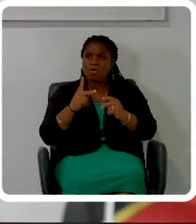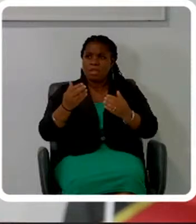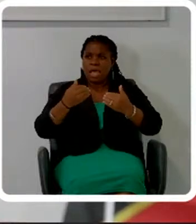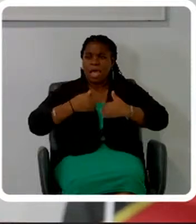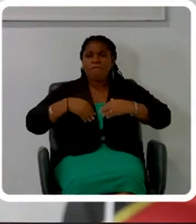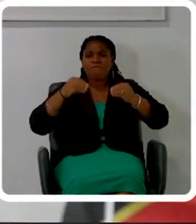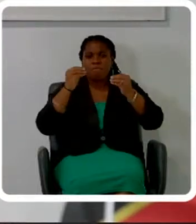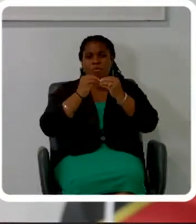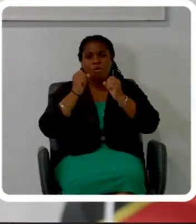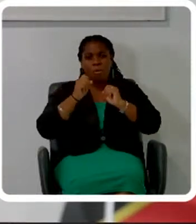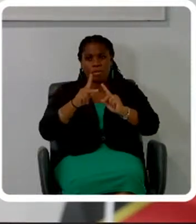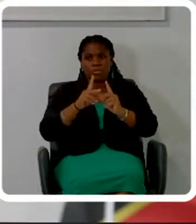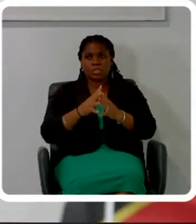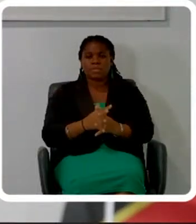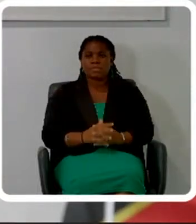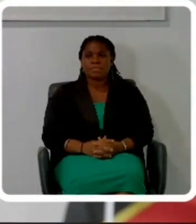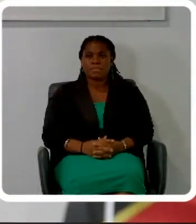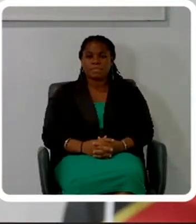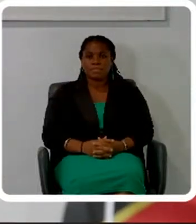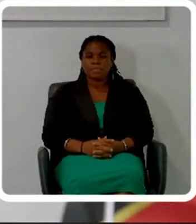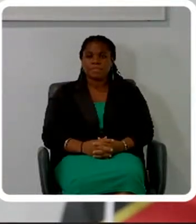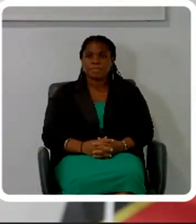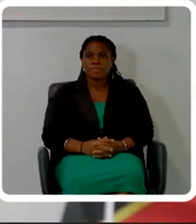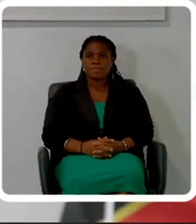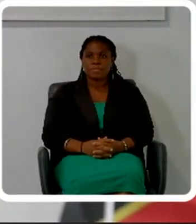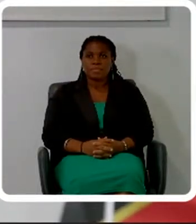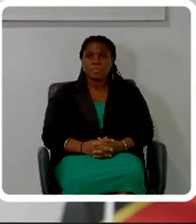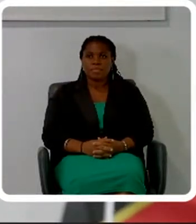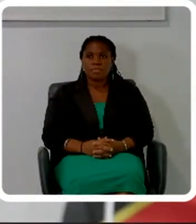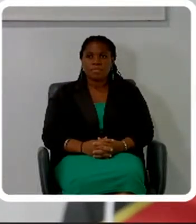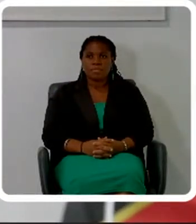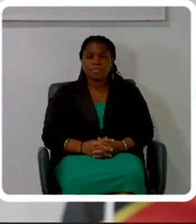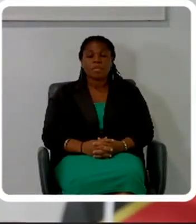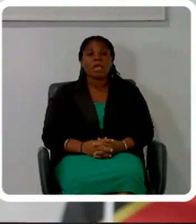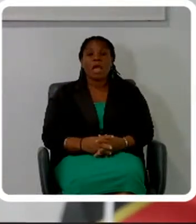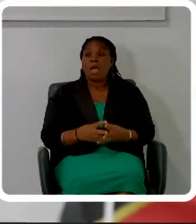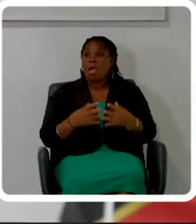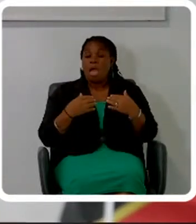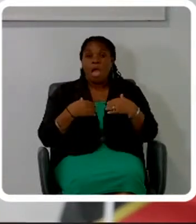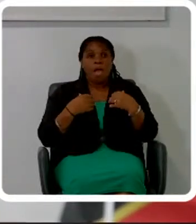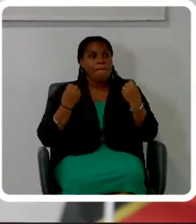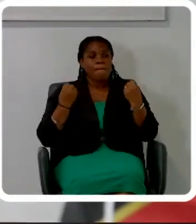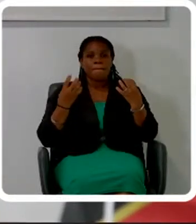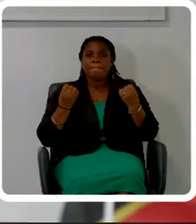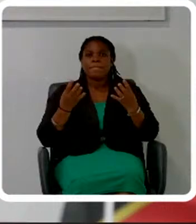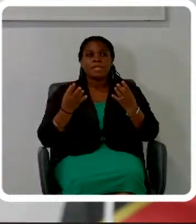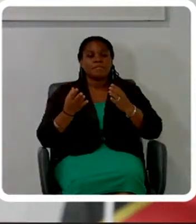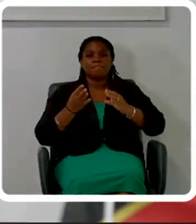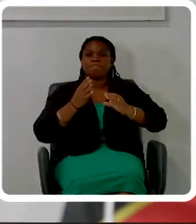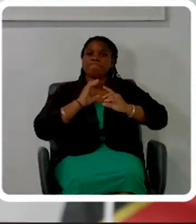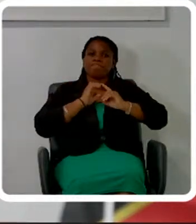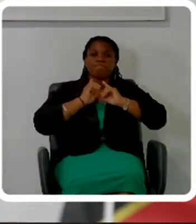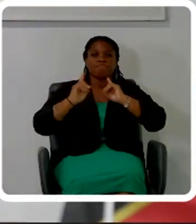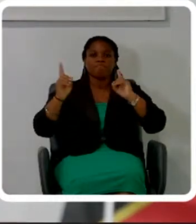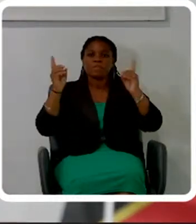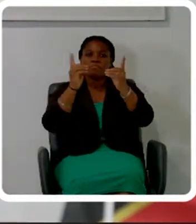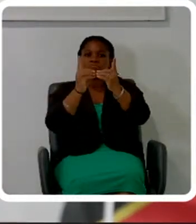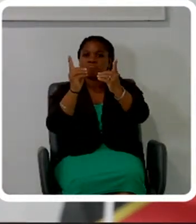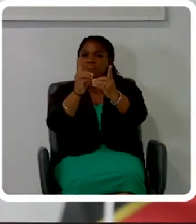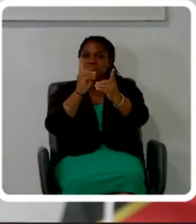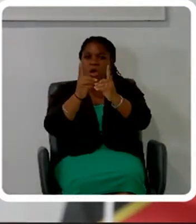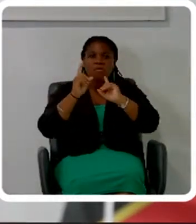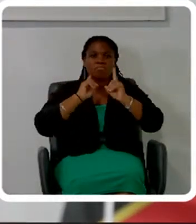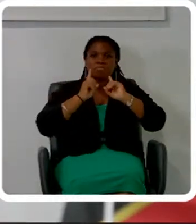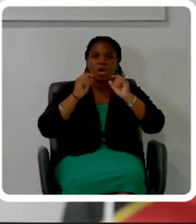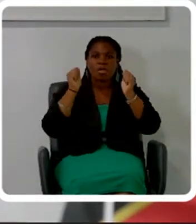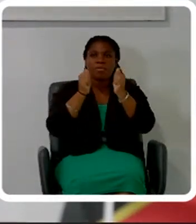summarize as to what we would have done, I had multiple engagements with our people in New York and across the United States,